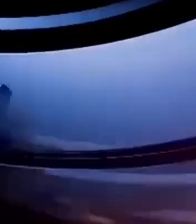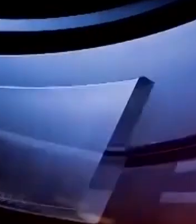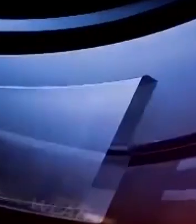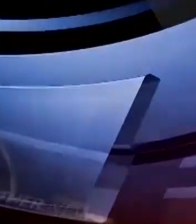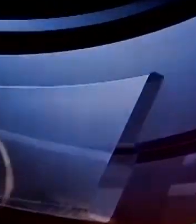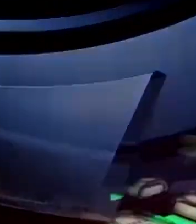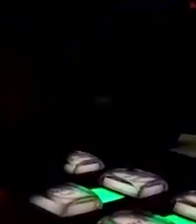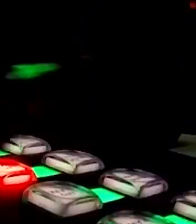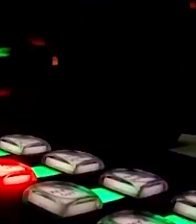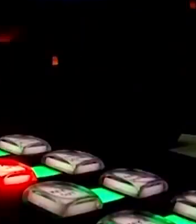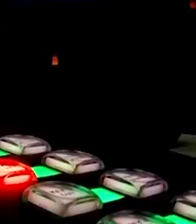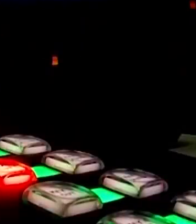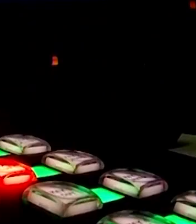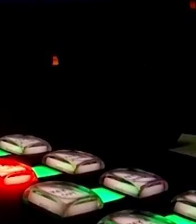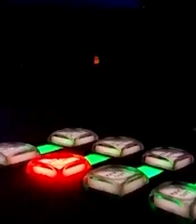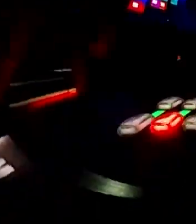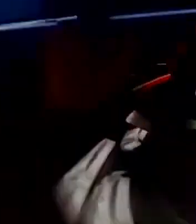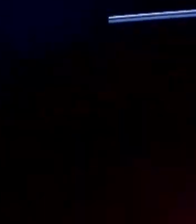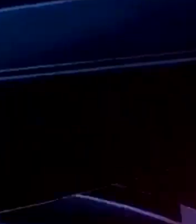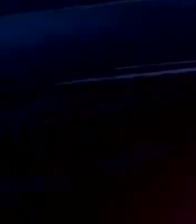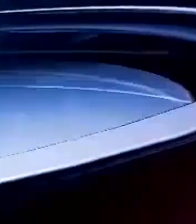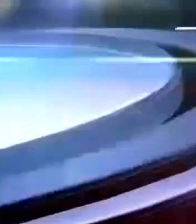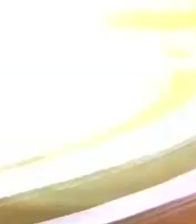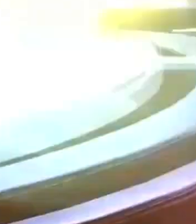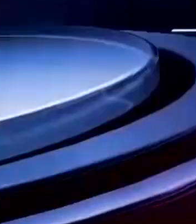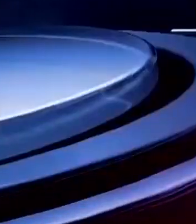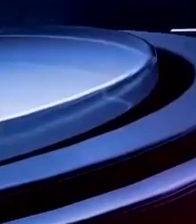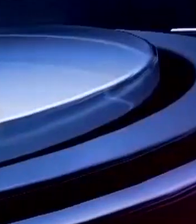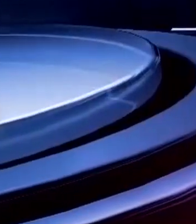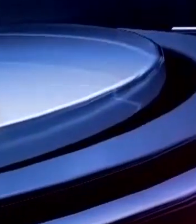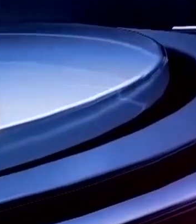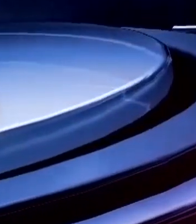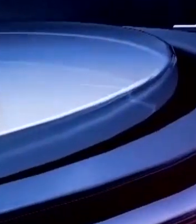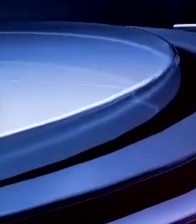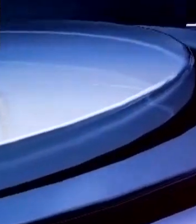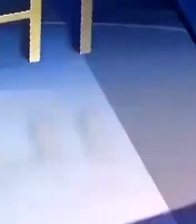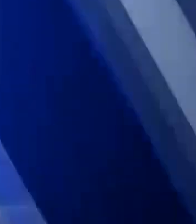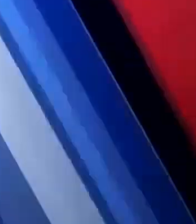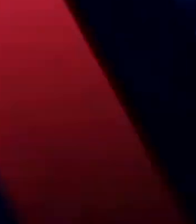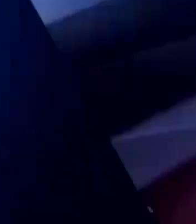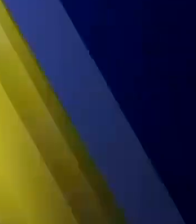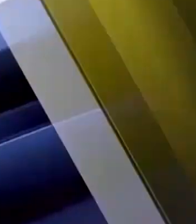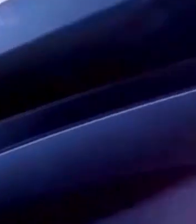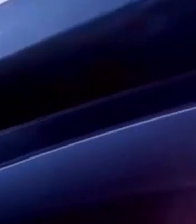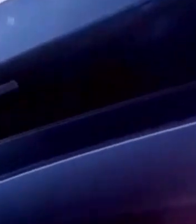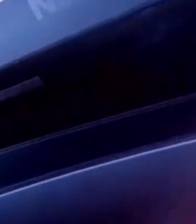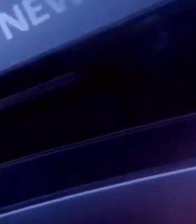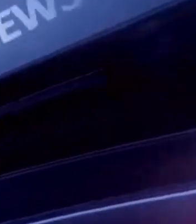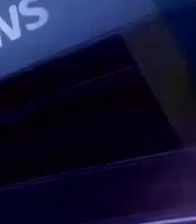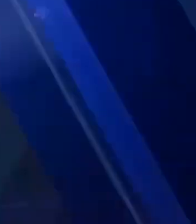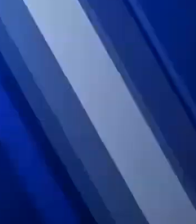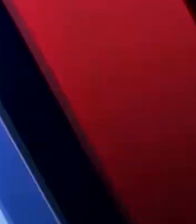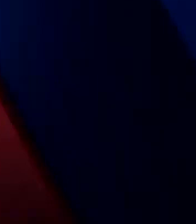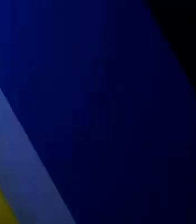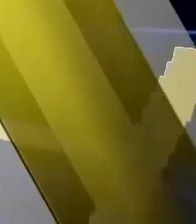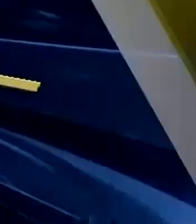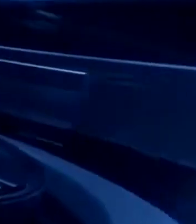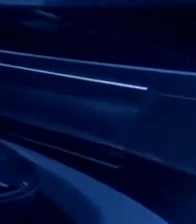Broadcasting from our studios in the Pine St. Michael, this is CBC News Night, starting now.